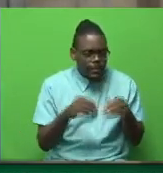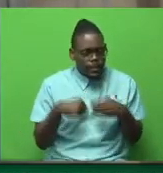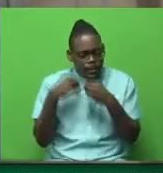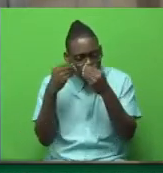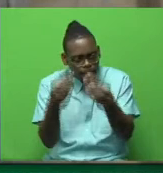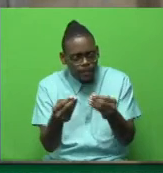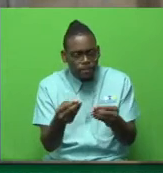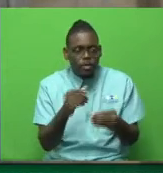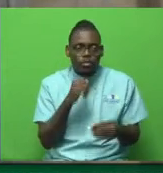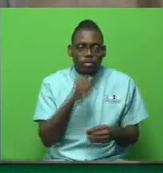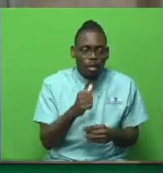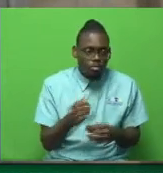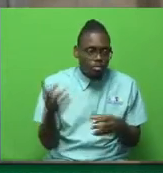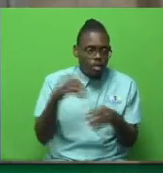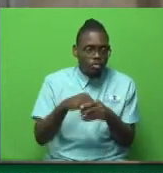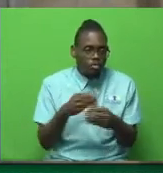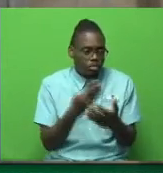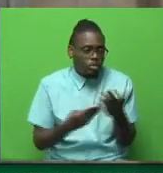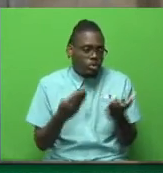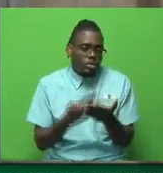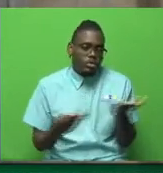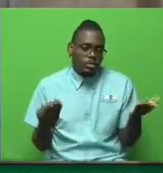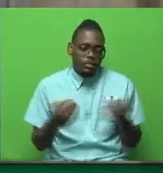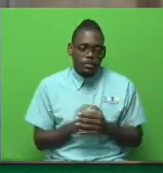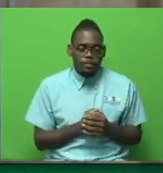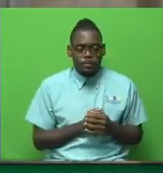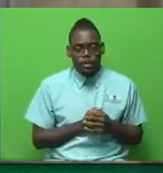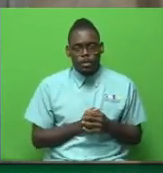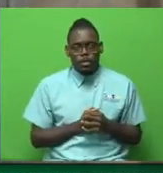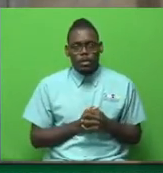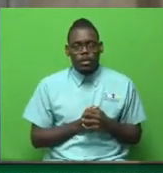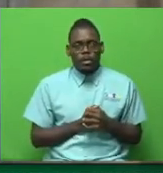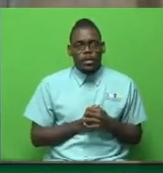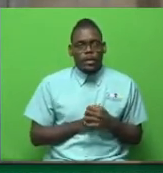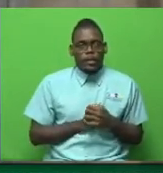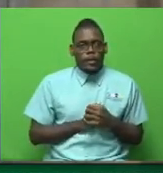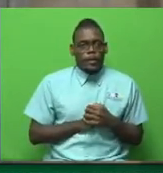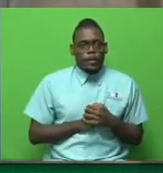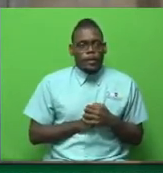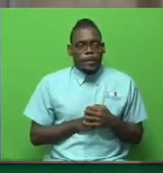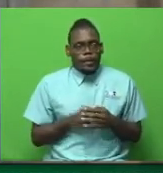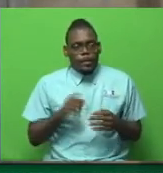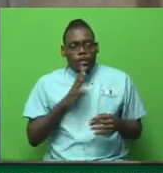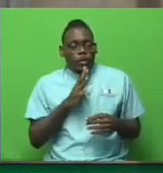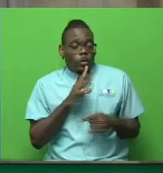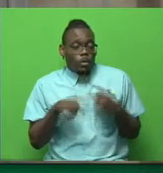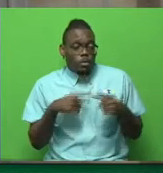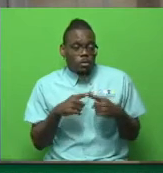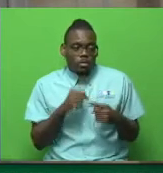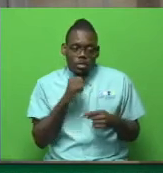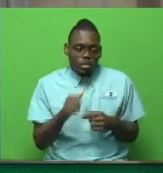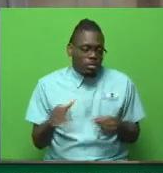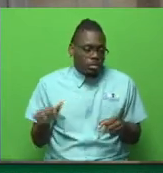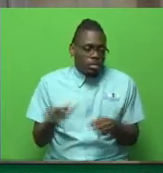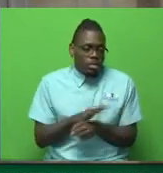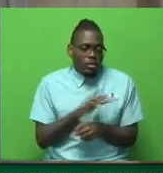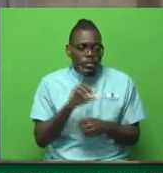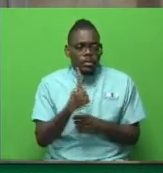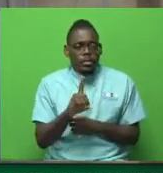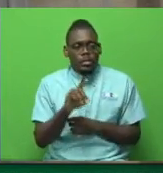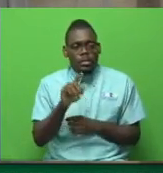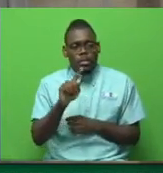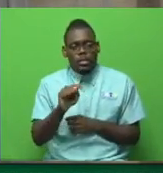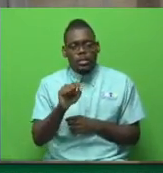minister right Professor Steve Mongol and his team spoke of poor data management system a